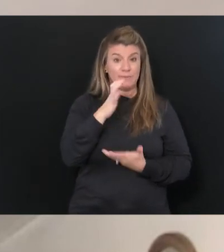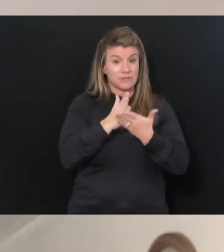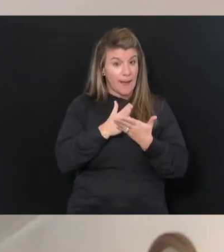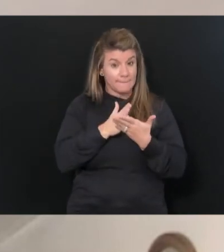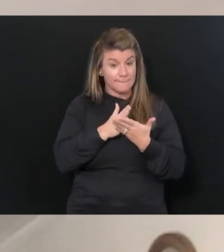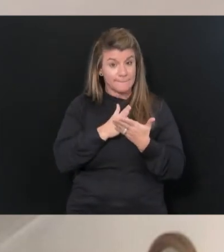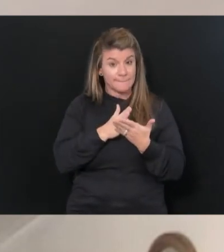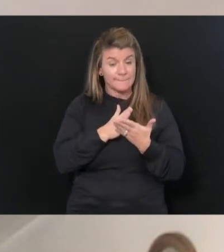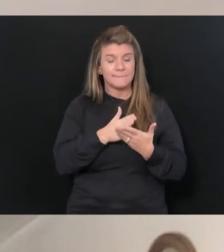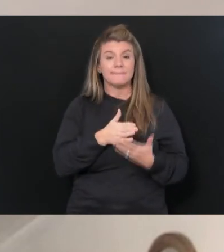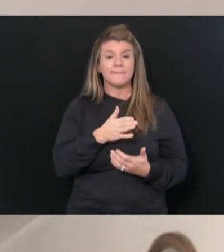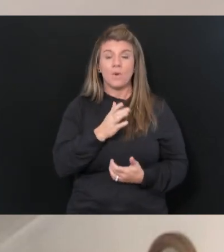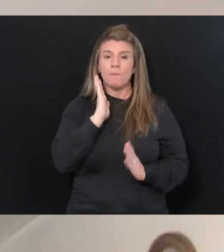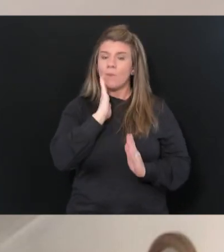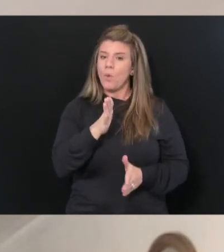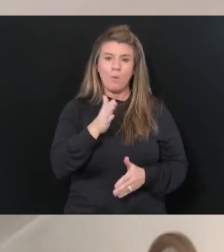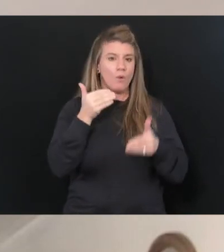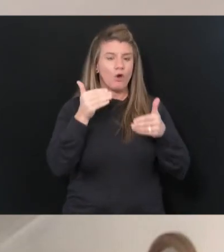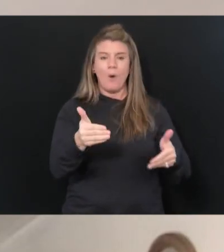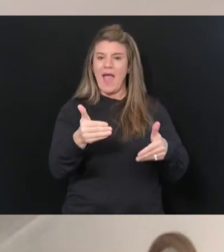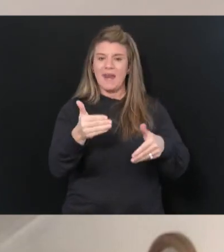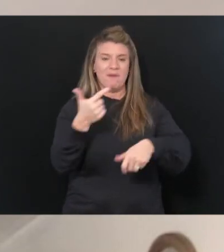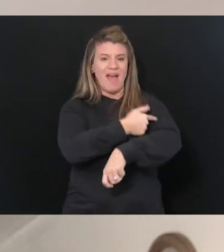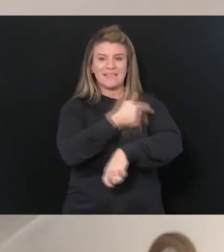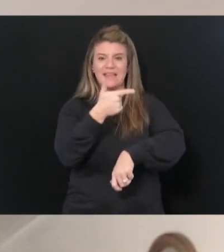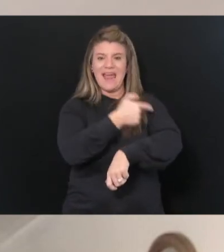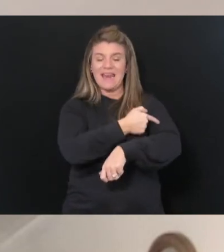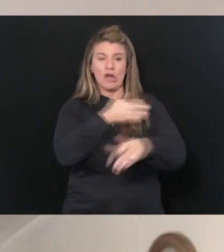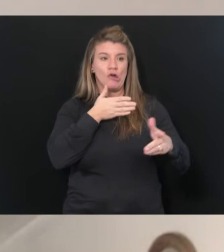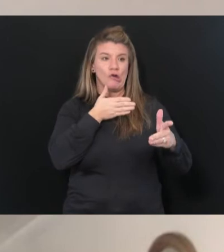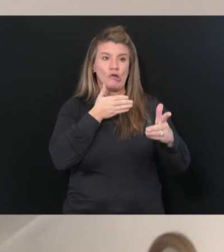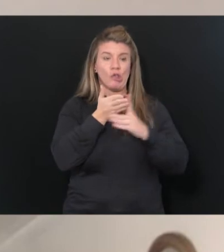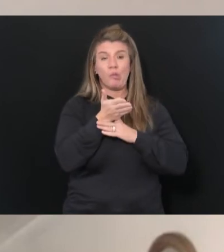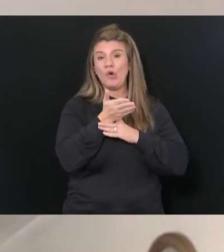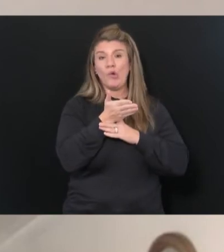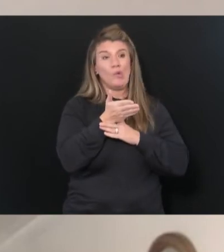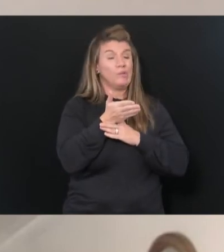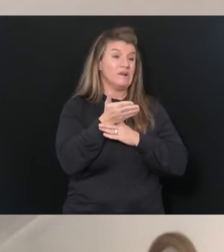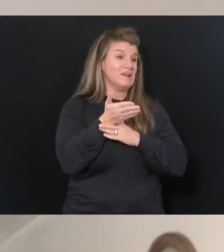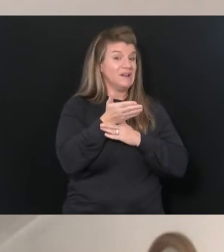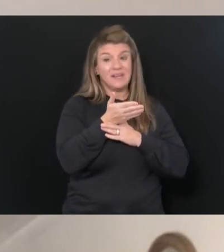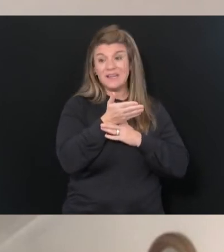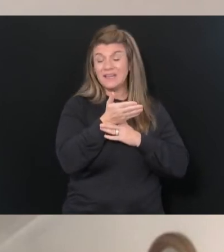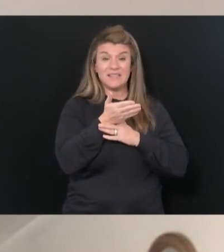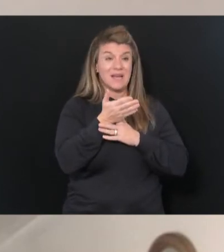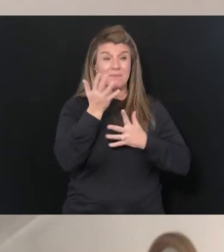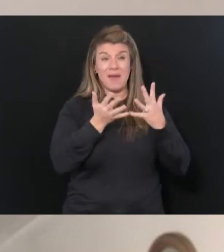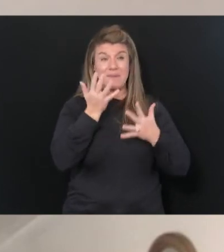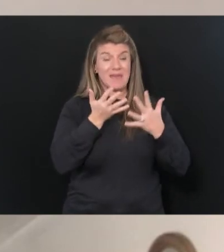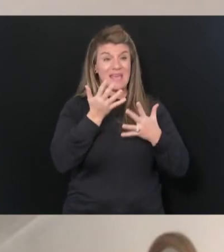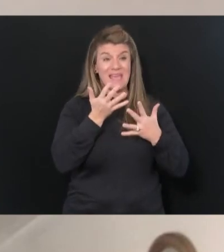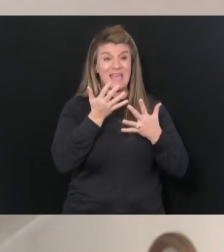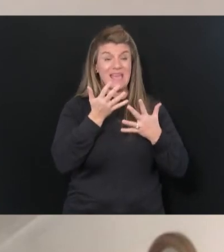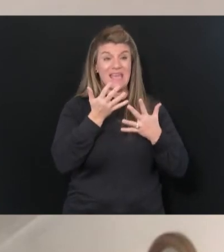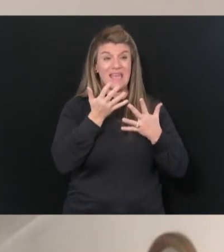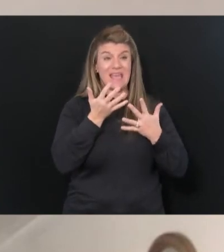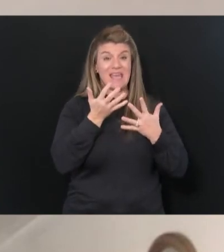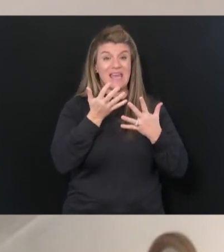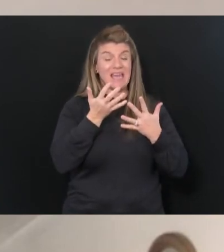will be vaccinating people through the mid part to even perhaps the third quarter or beyond